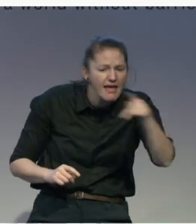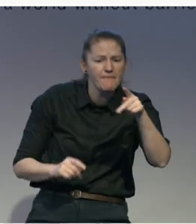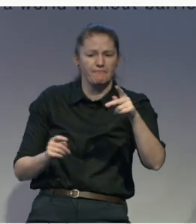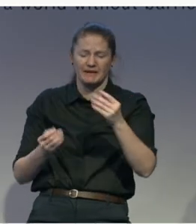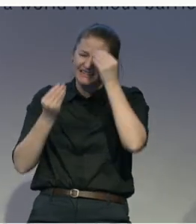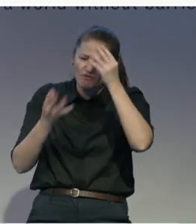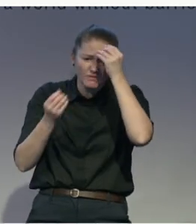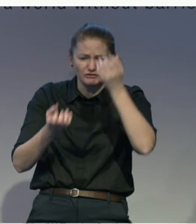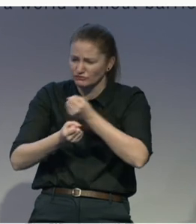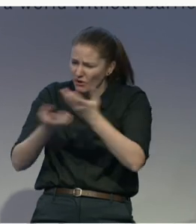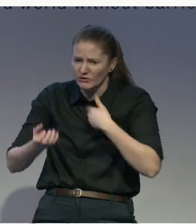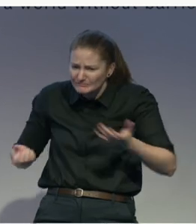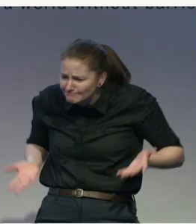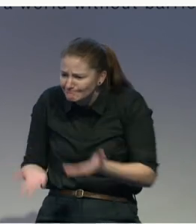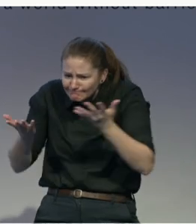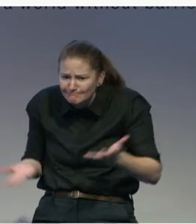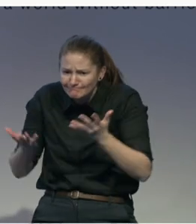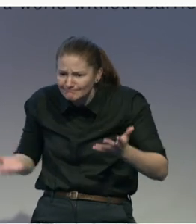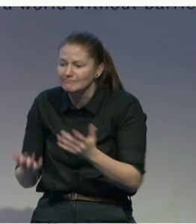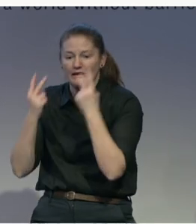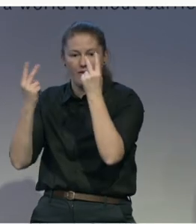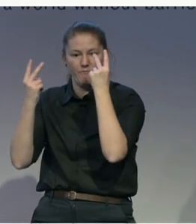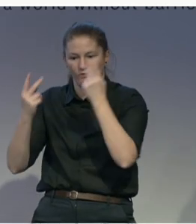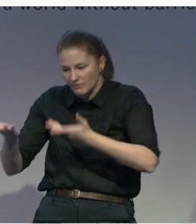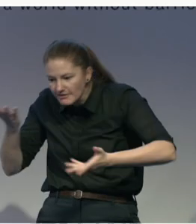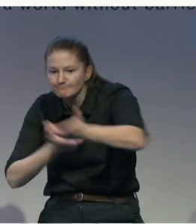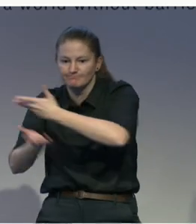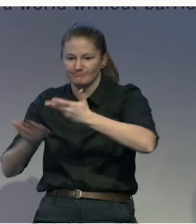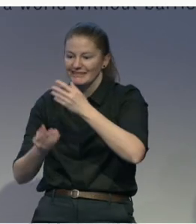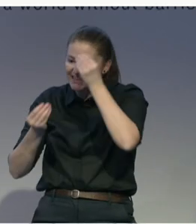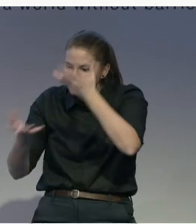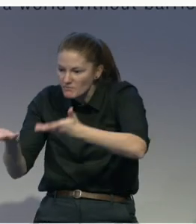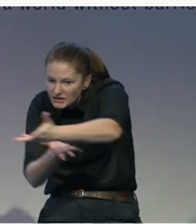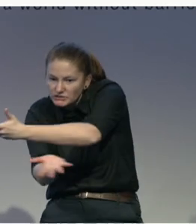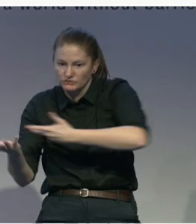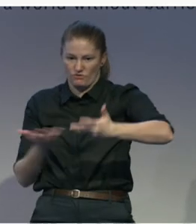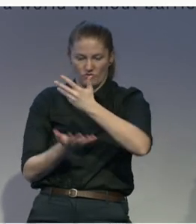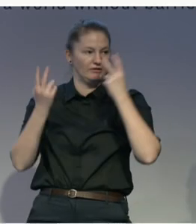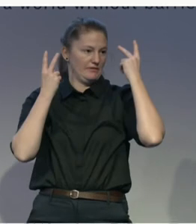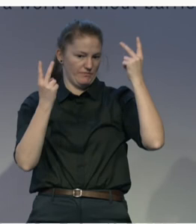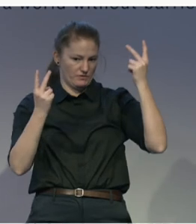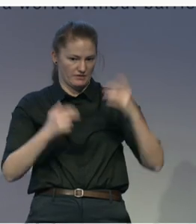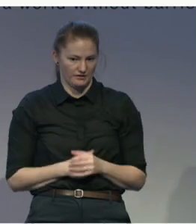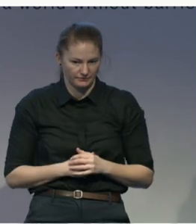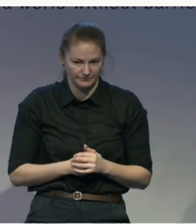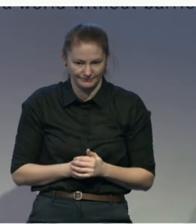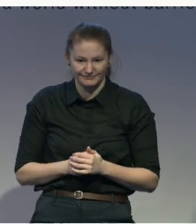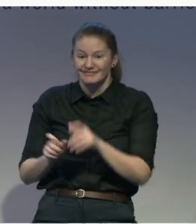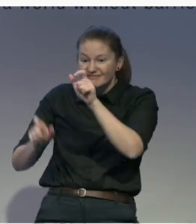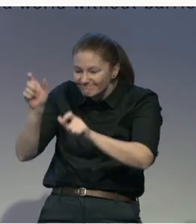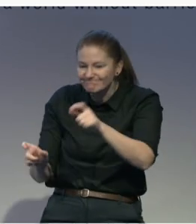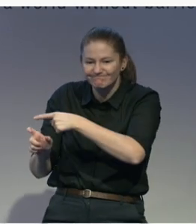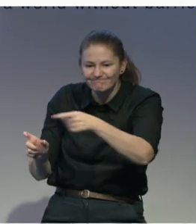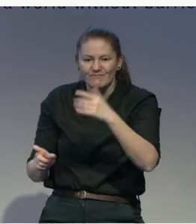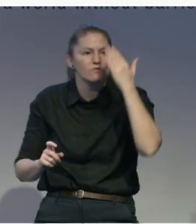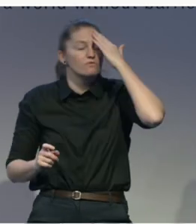about. Information and exchange between those who know what their life is about and those who are supposed to do some politics on that. So